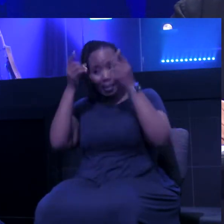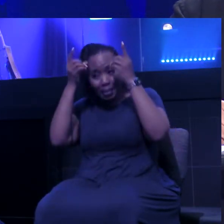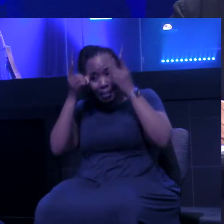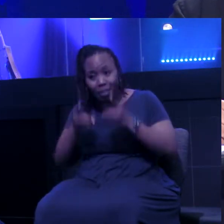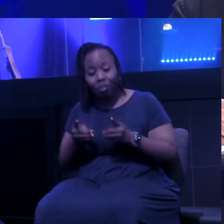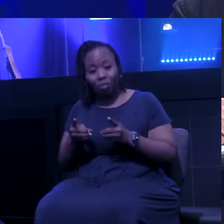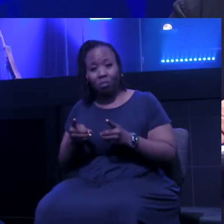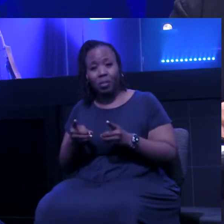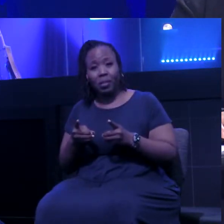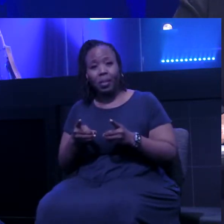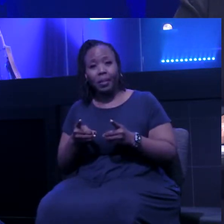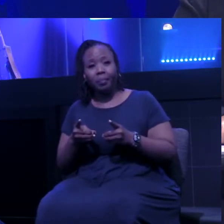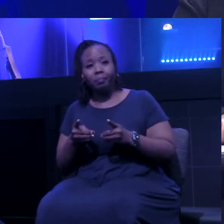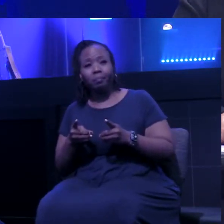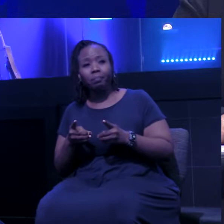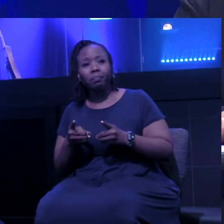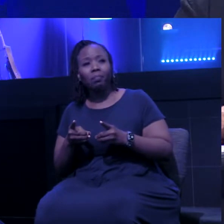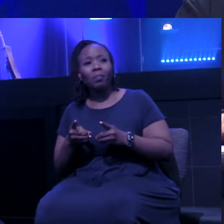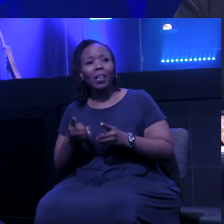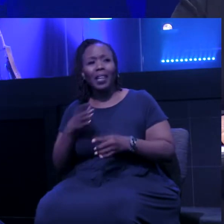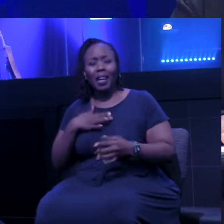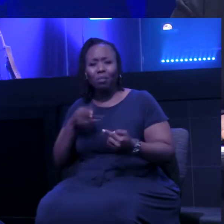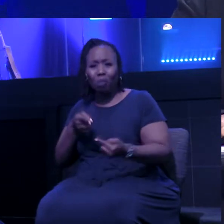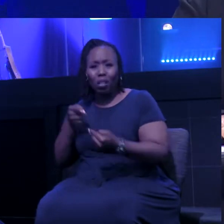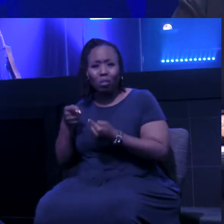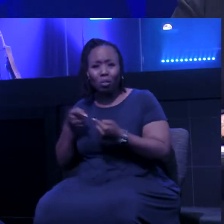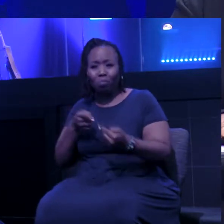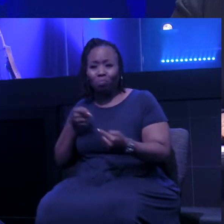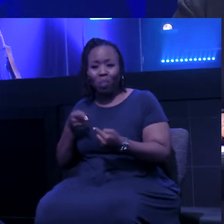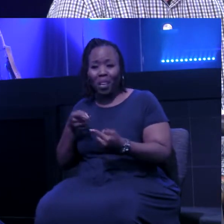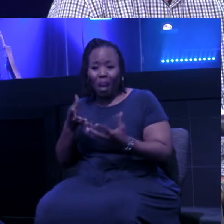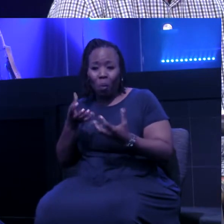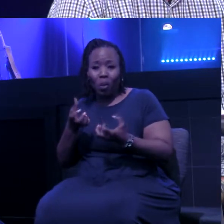and that's where I struggled with suicidal thoughts.